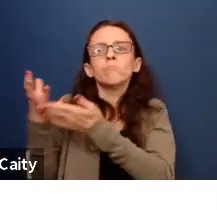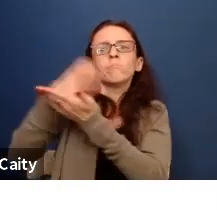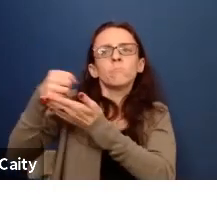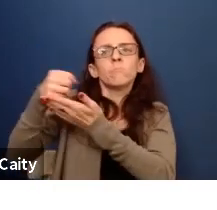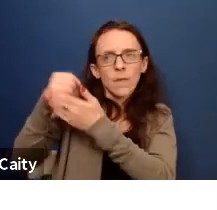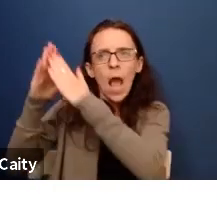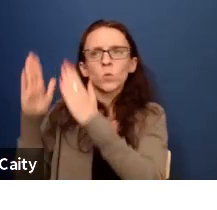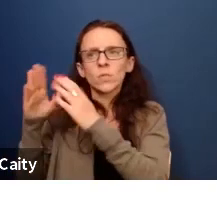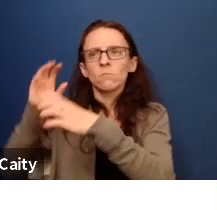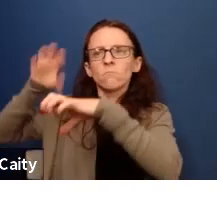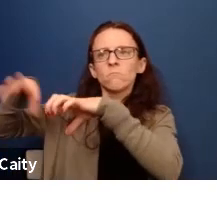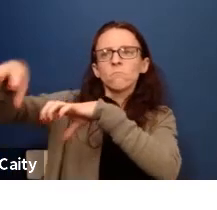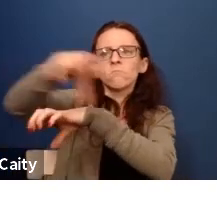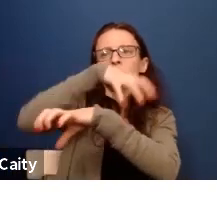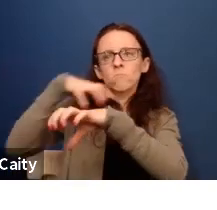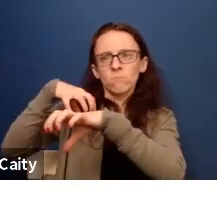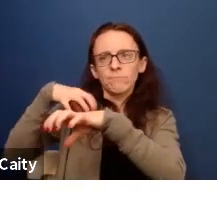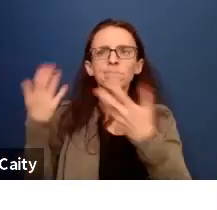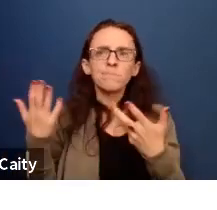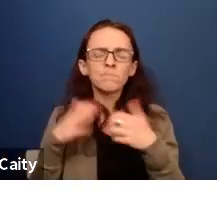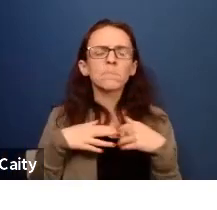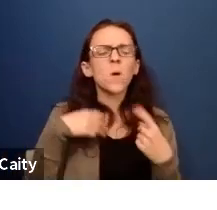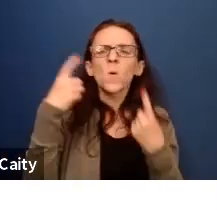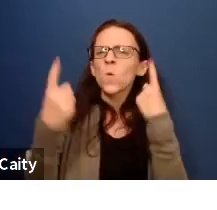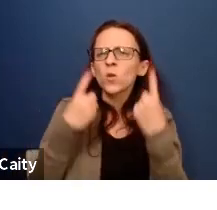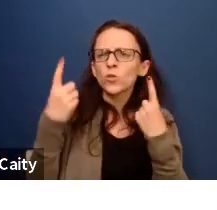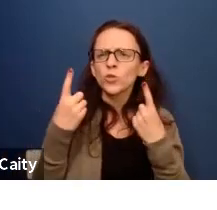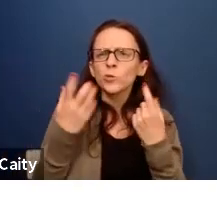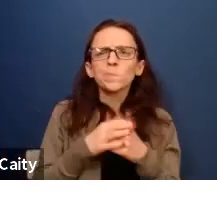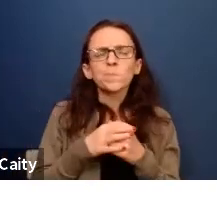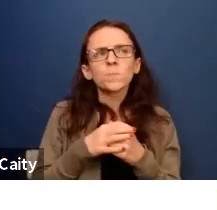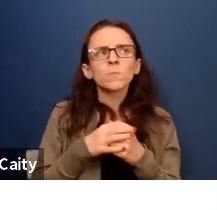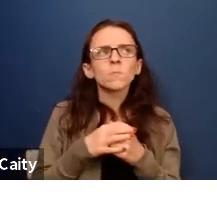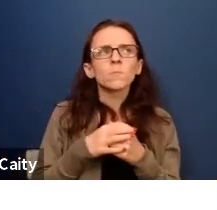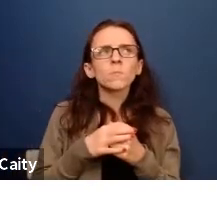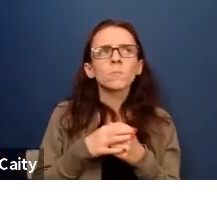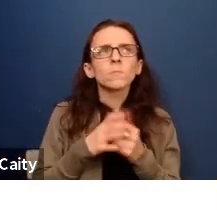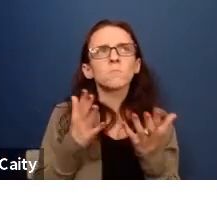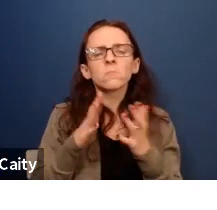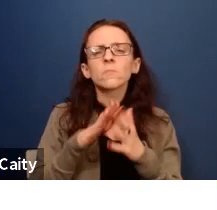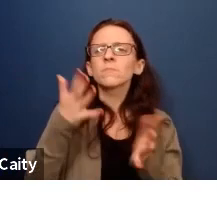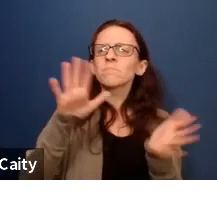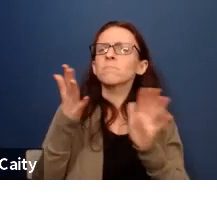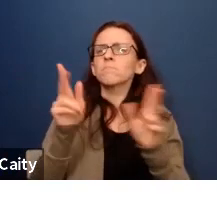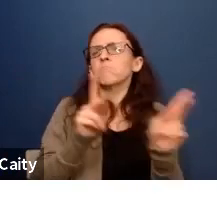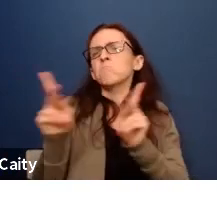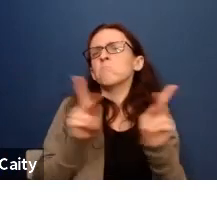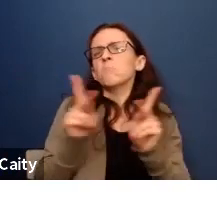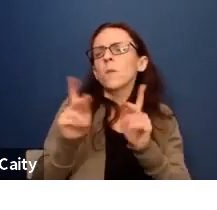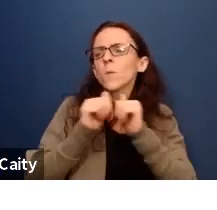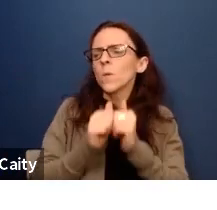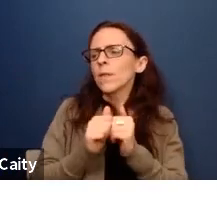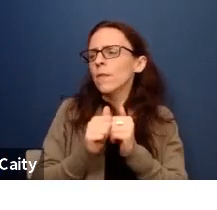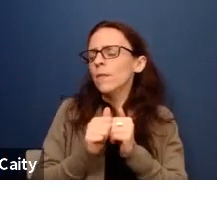I'm starting to wonder if, you know, similar to how we have,